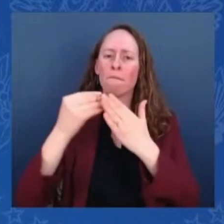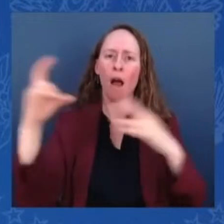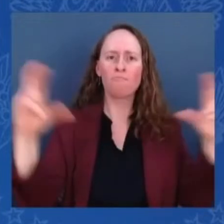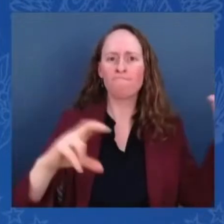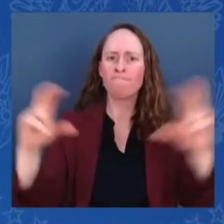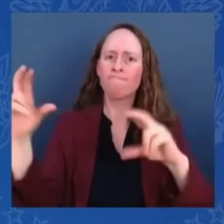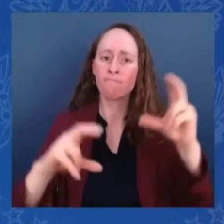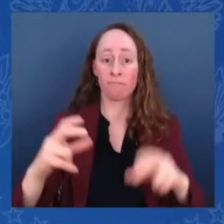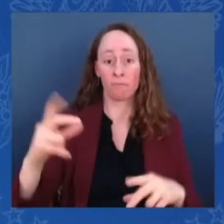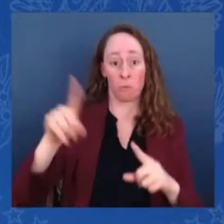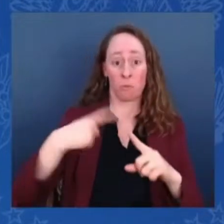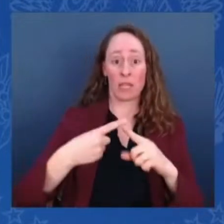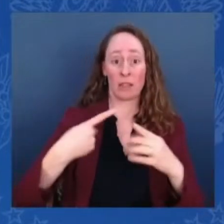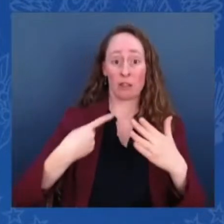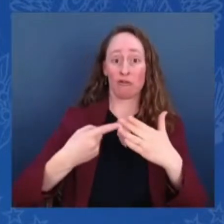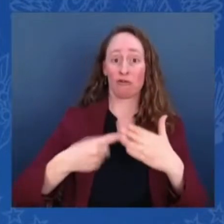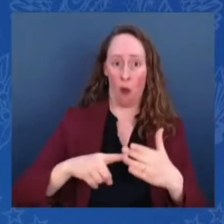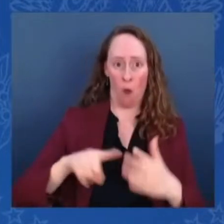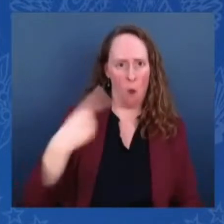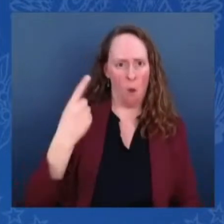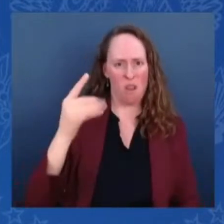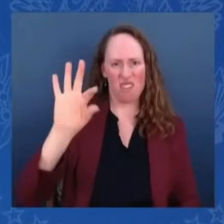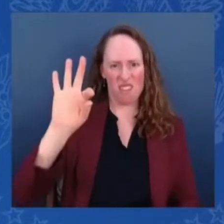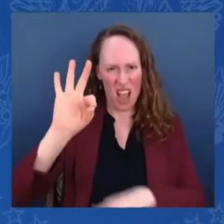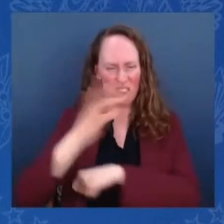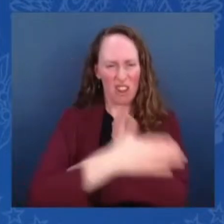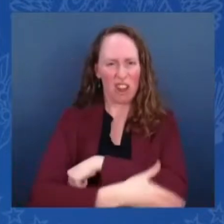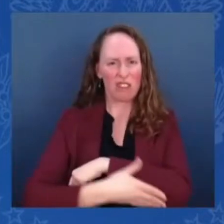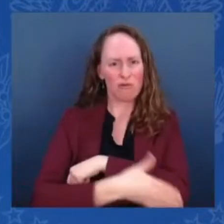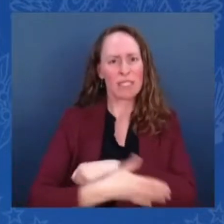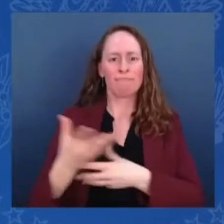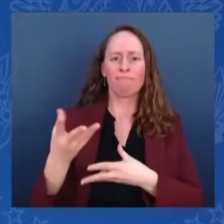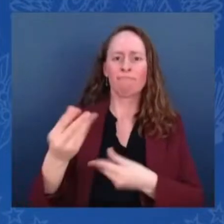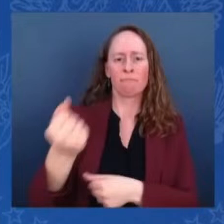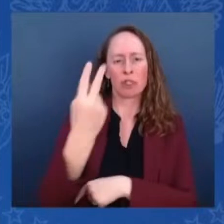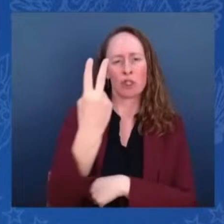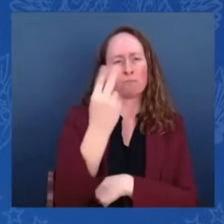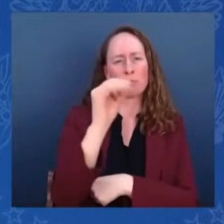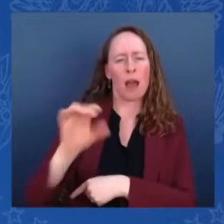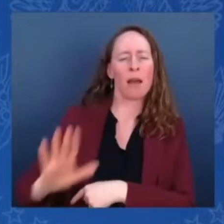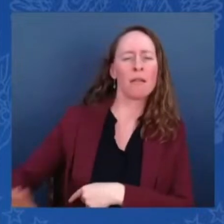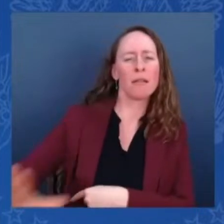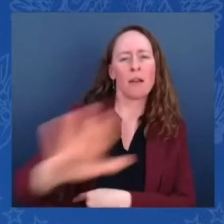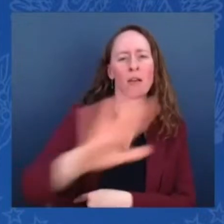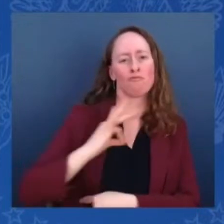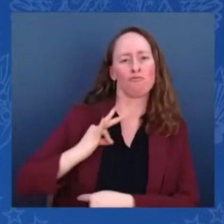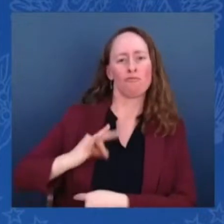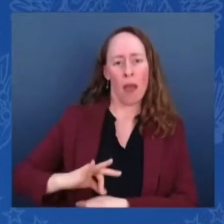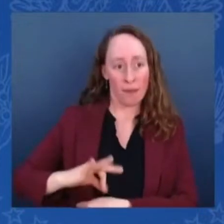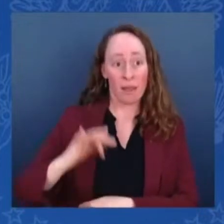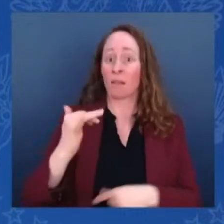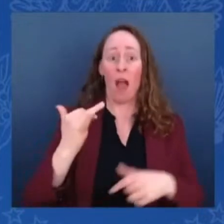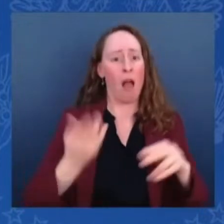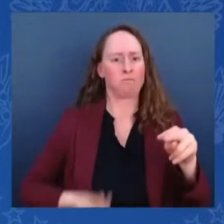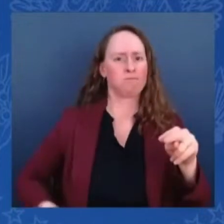allies were spending 2% of their GDP on defense. Now 23 are spending 2%.